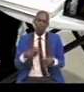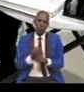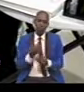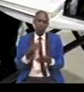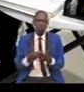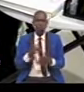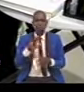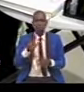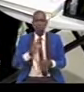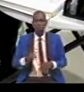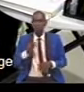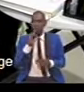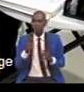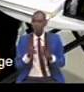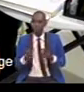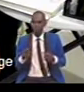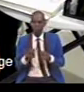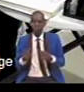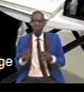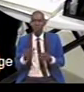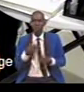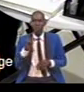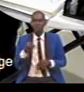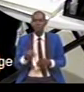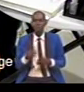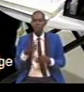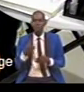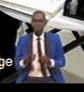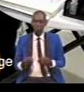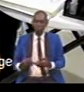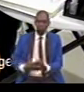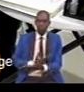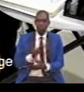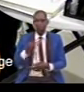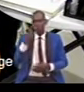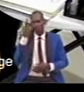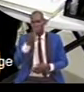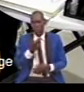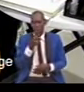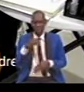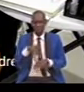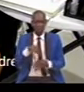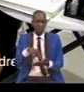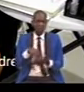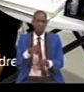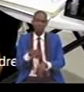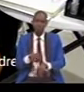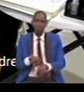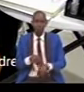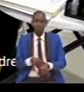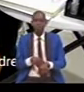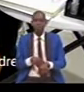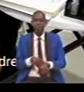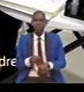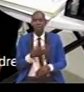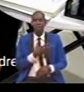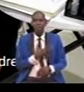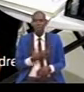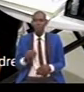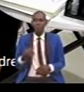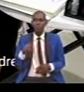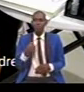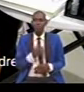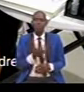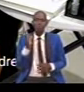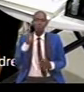very formative stage of his life and he needs the input of his parents at this stage. And we would like you to